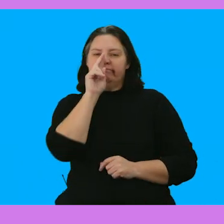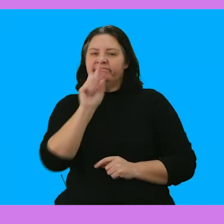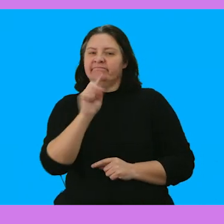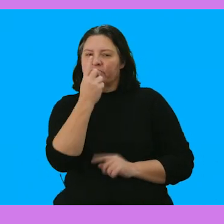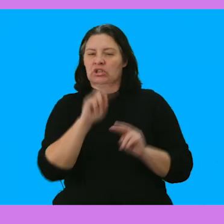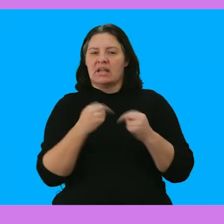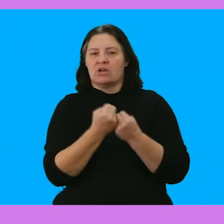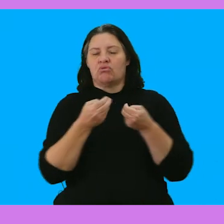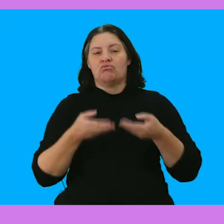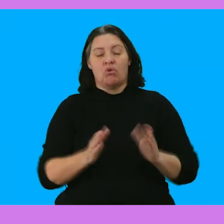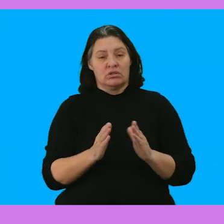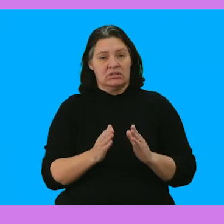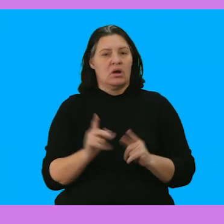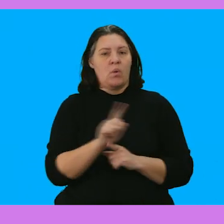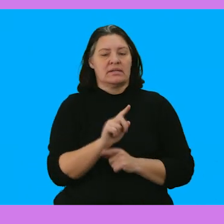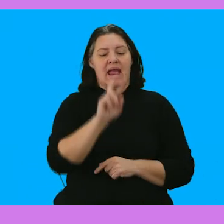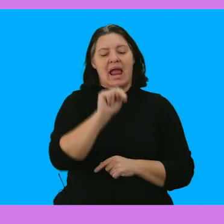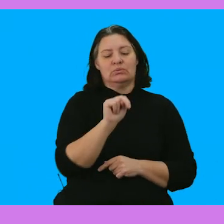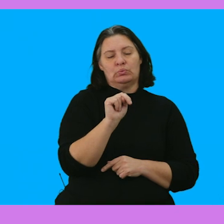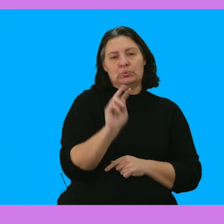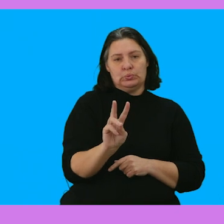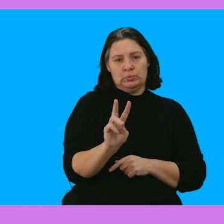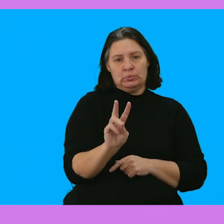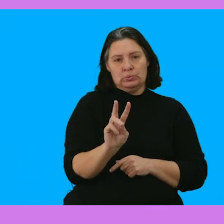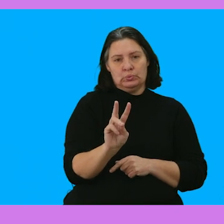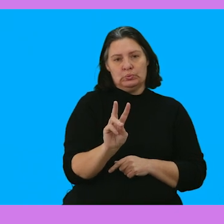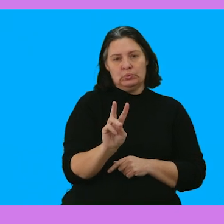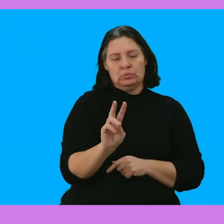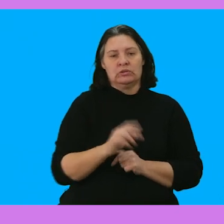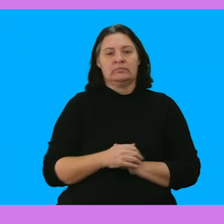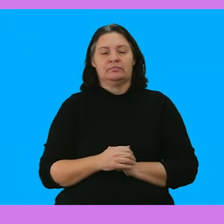so we can see the first national road he'll be on is the N2.